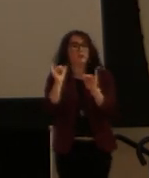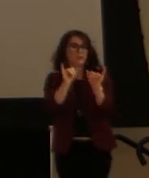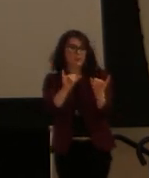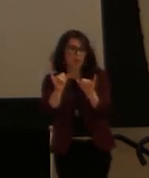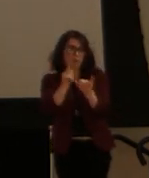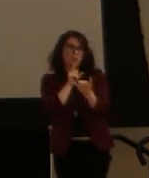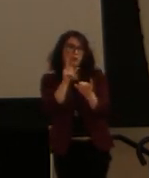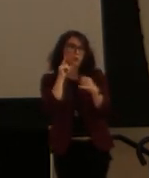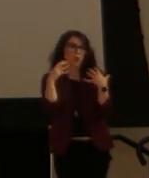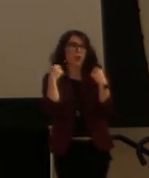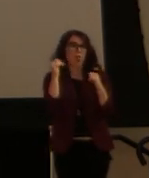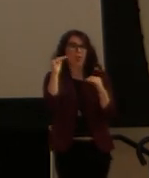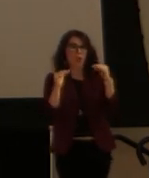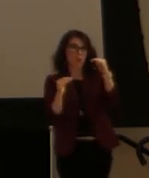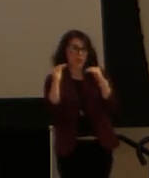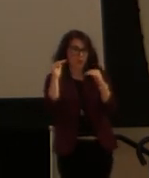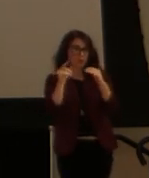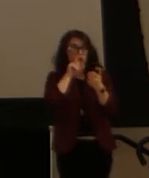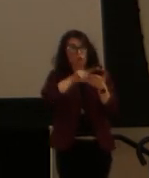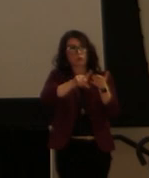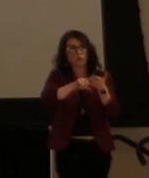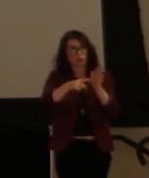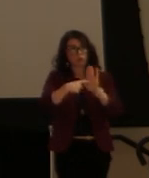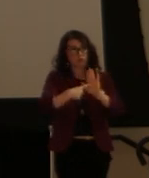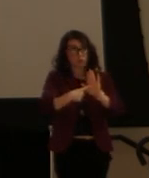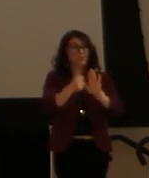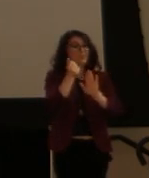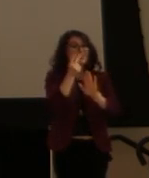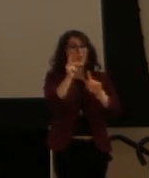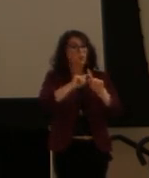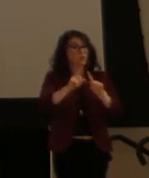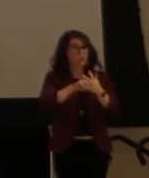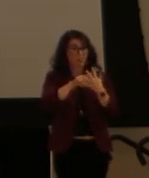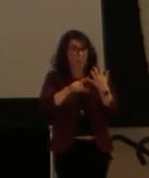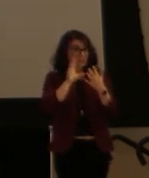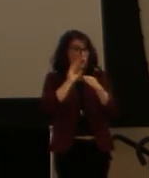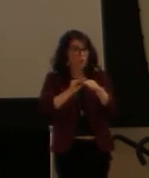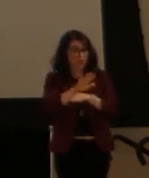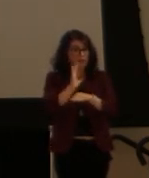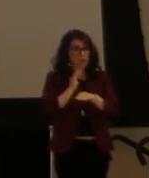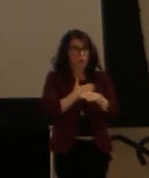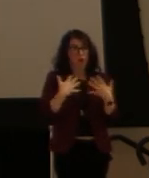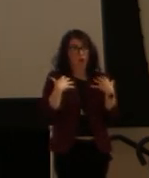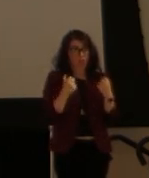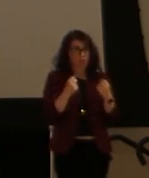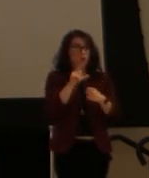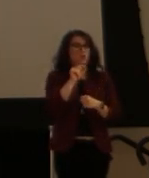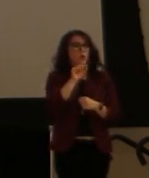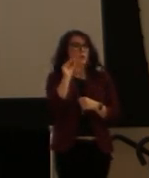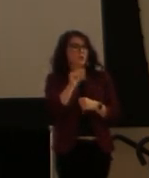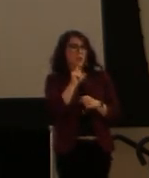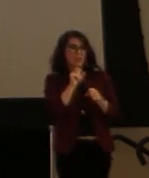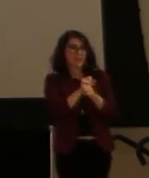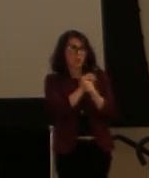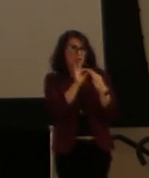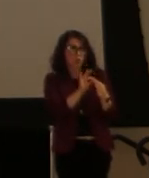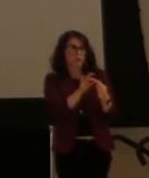Research estimates that of the modifiable factors that influence our overall health, only about 20% is attributed to clinical